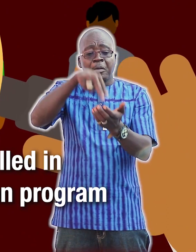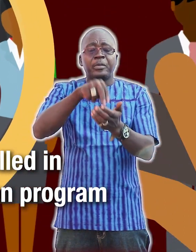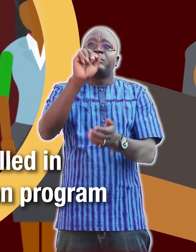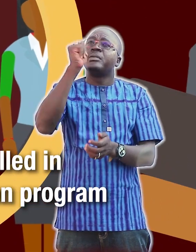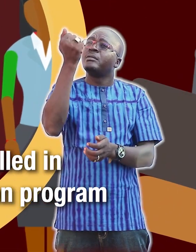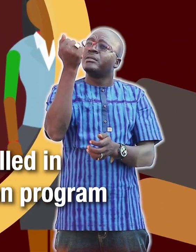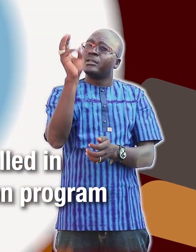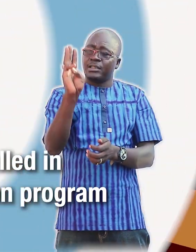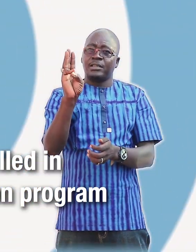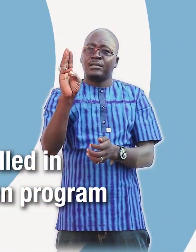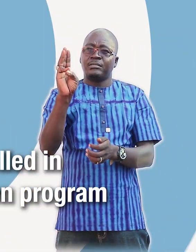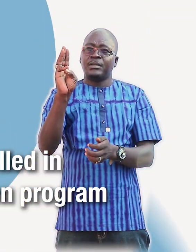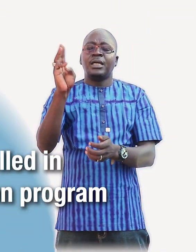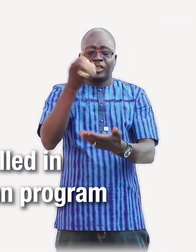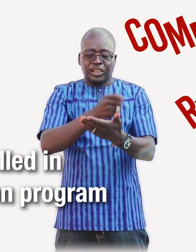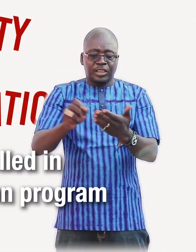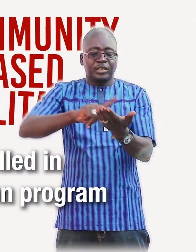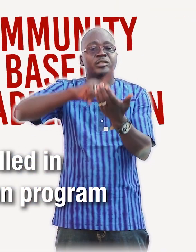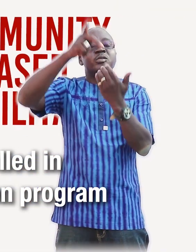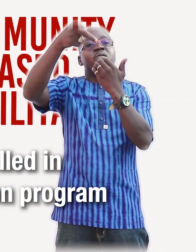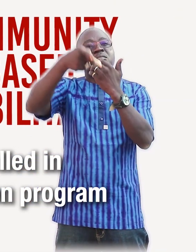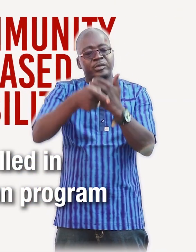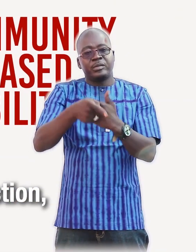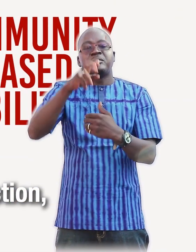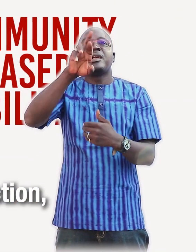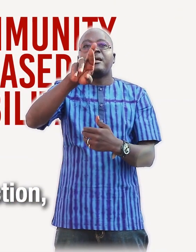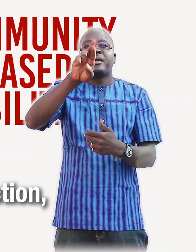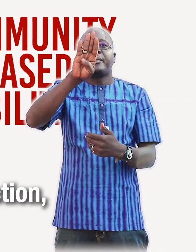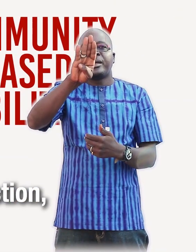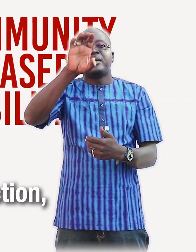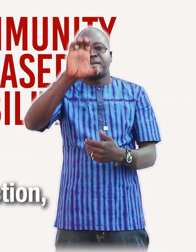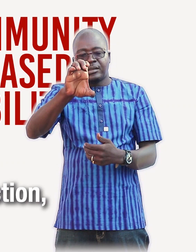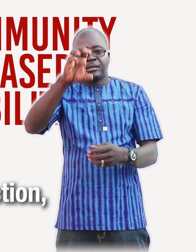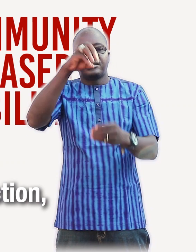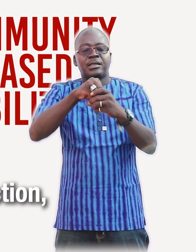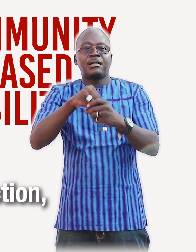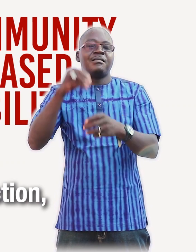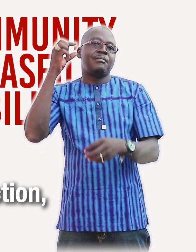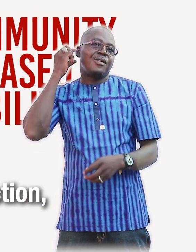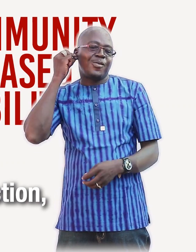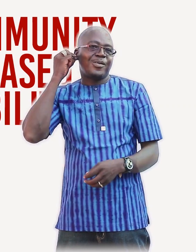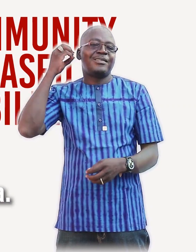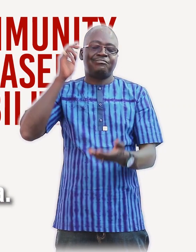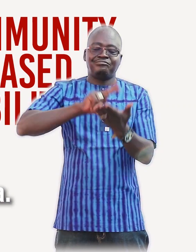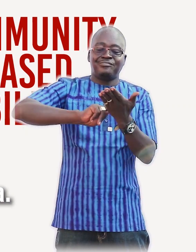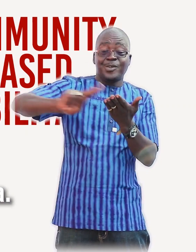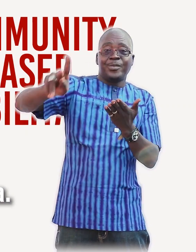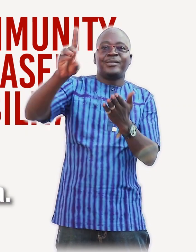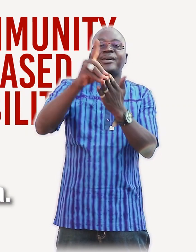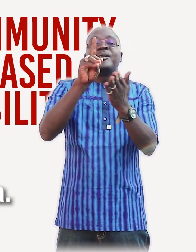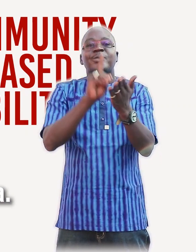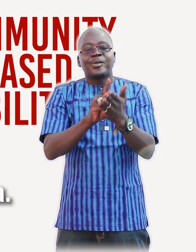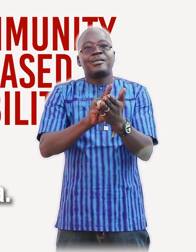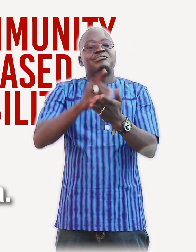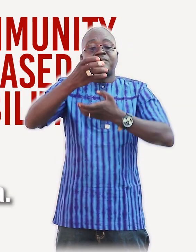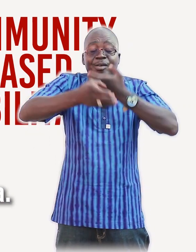I was screened and enrolled in the Community Based Rehabilitation Program in the Healthy Ear and Right to Communication section, supported by